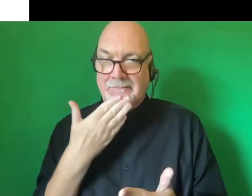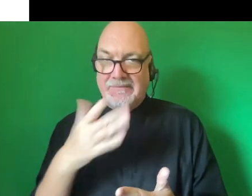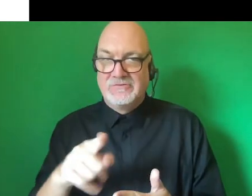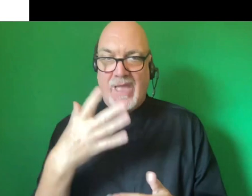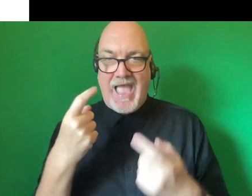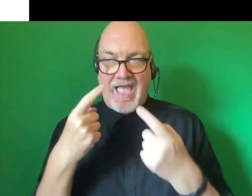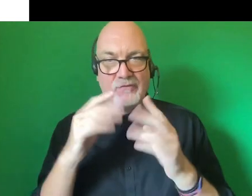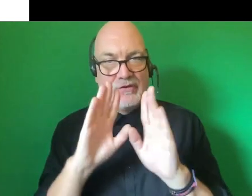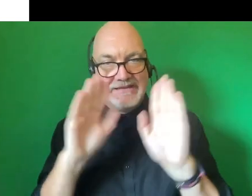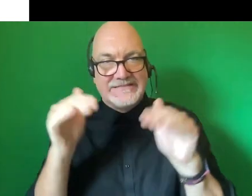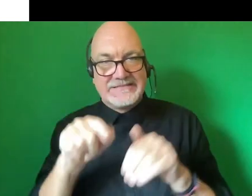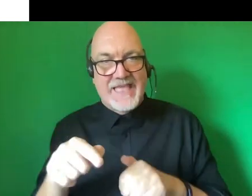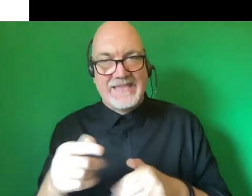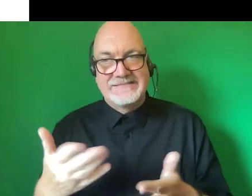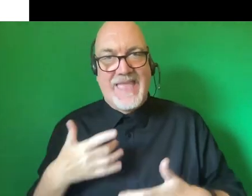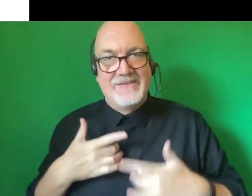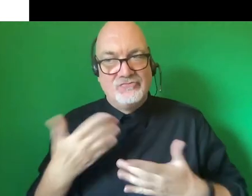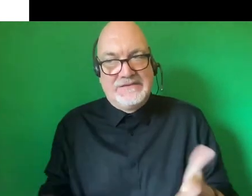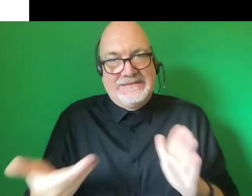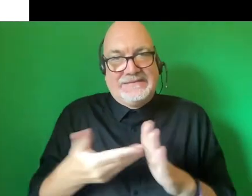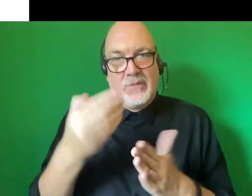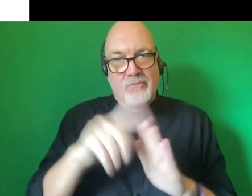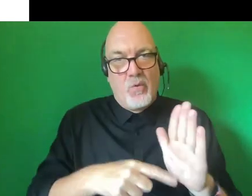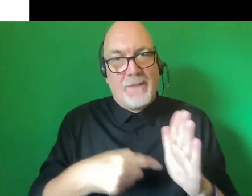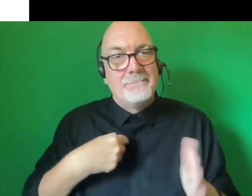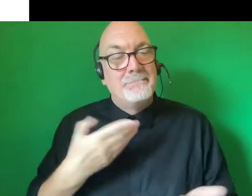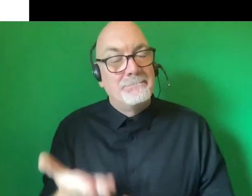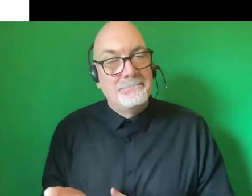pleased to have those insights and that energy to the programme.